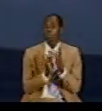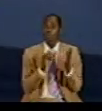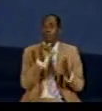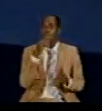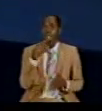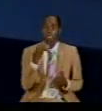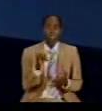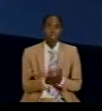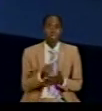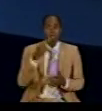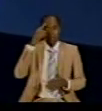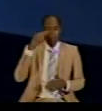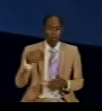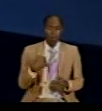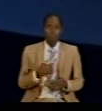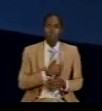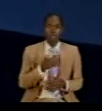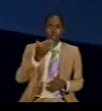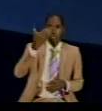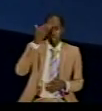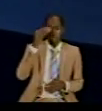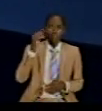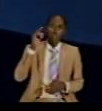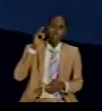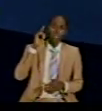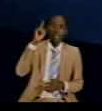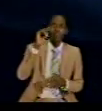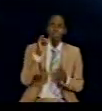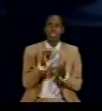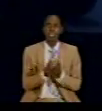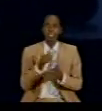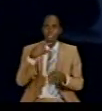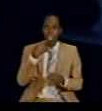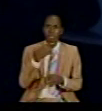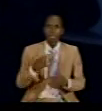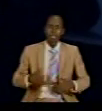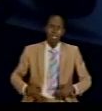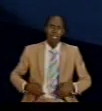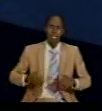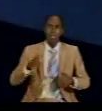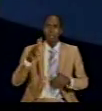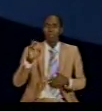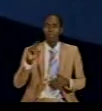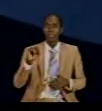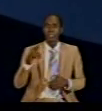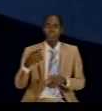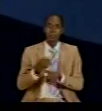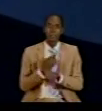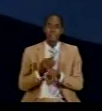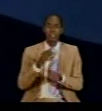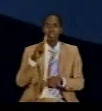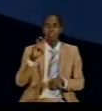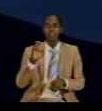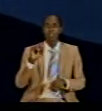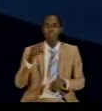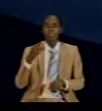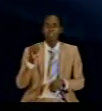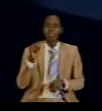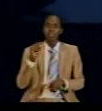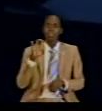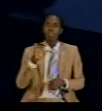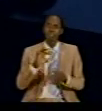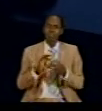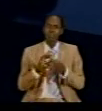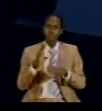know him that has said, vengeance belongeth unto me, and I will recompense, says the Lord. And